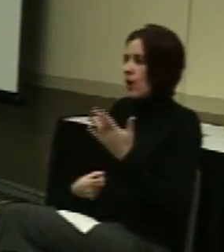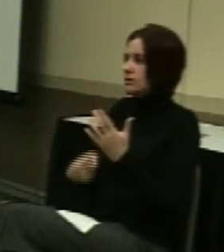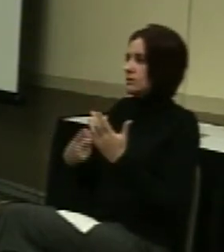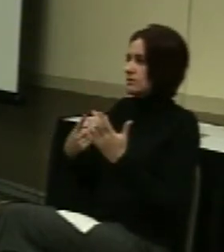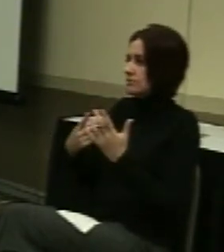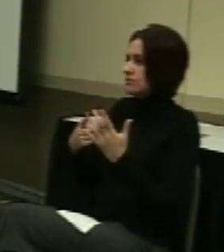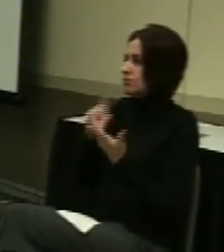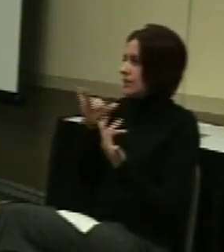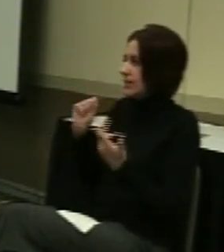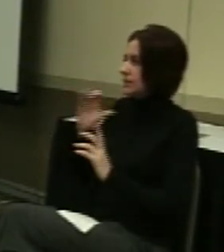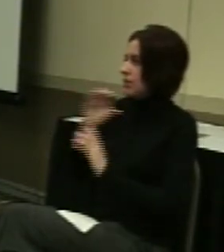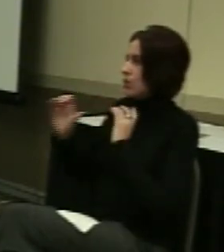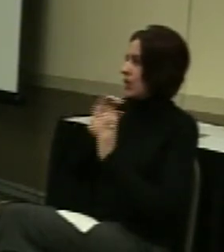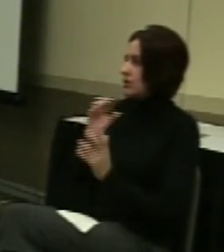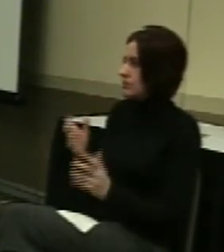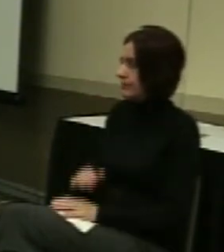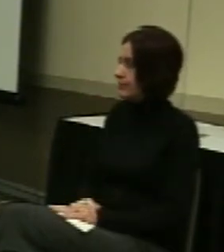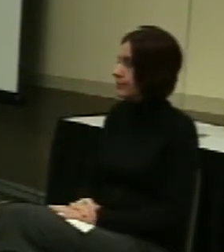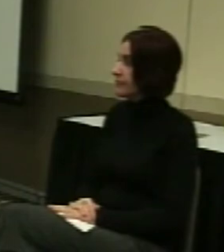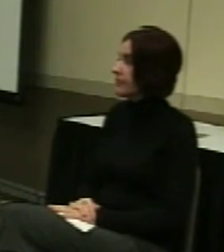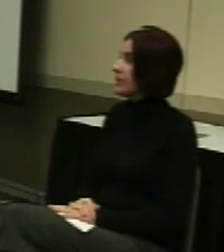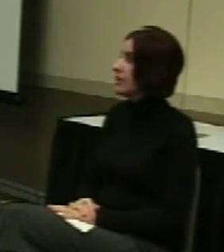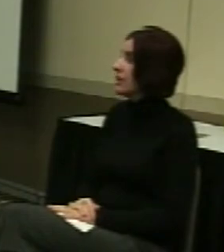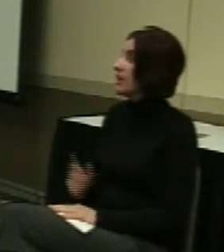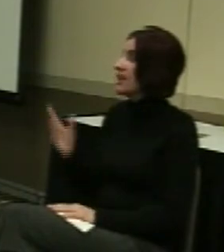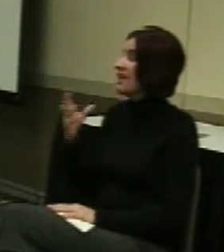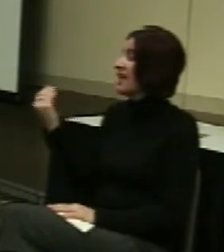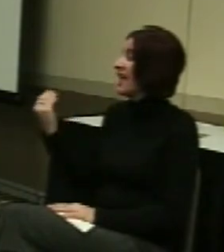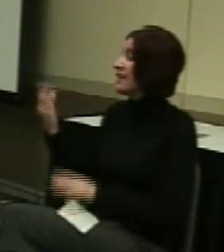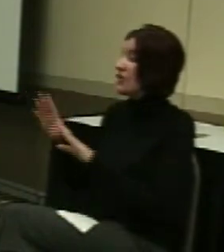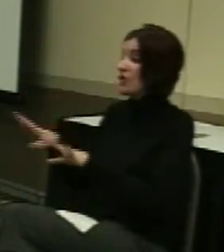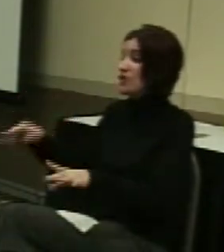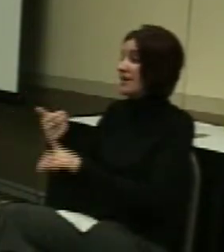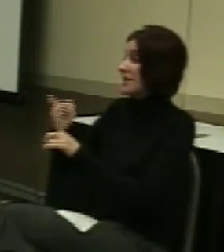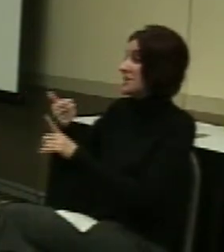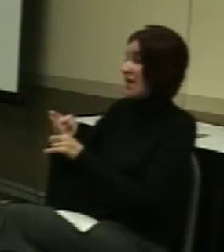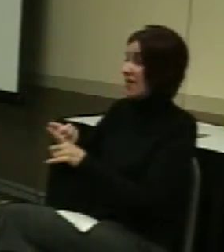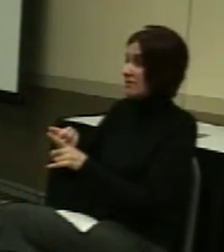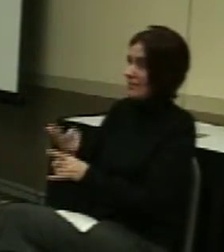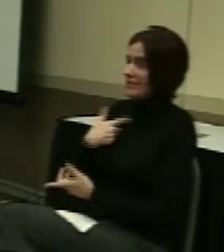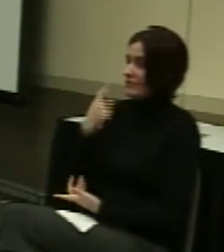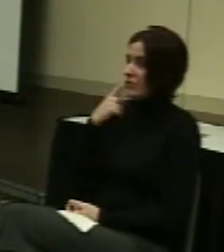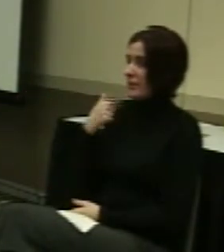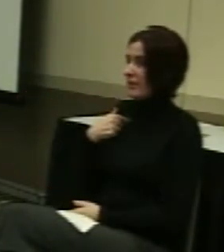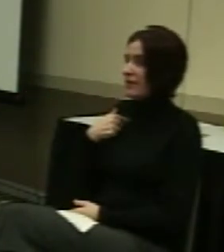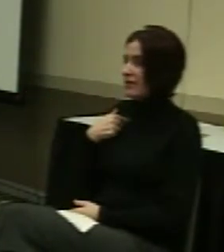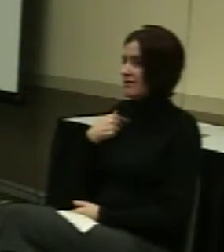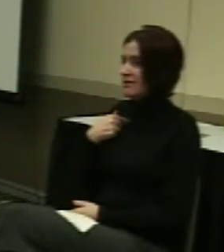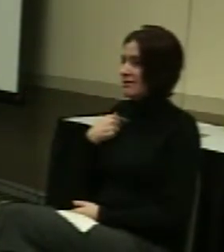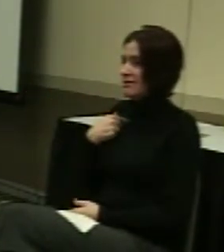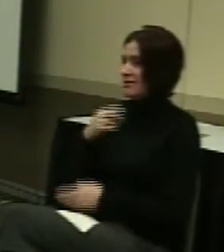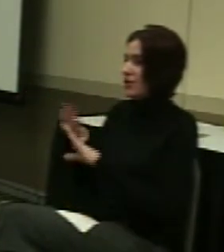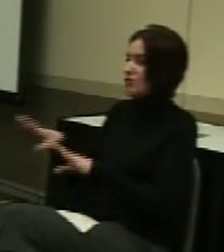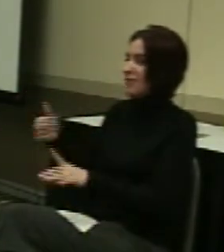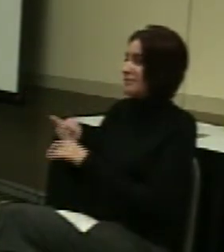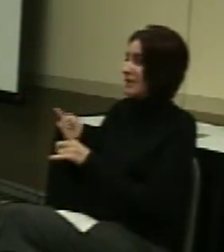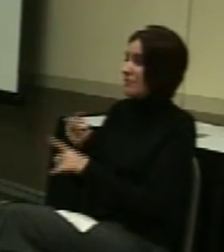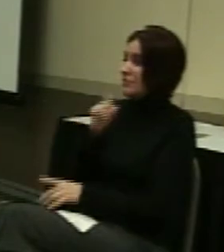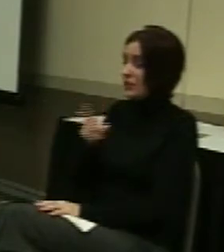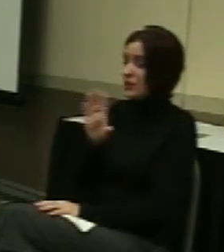communicated, Even the child themselves, don't ever hesitate. As far as I'm concerned, the child might be your